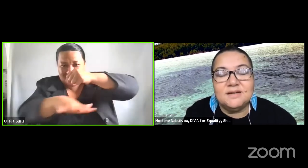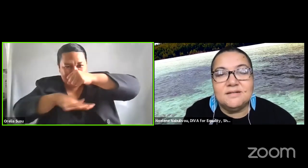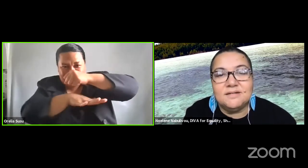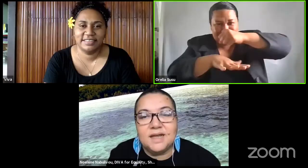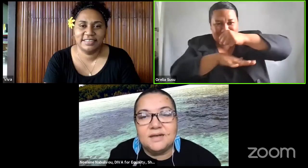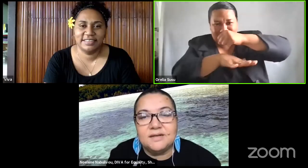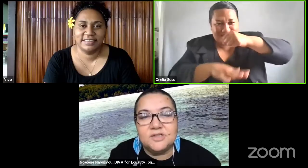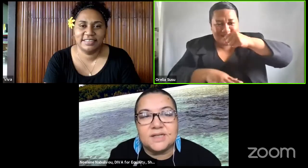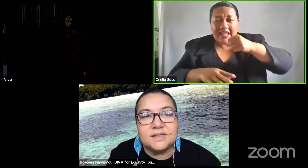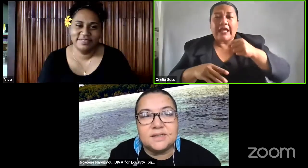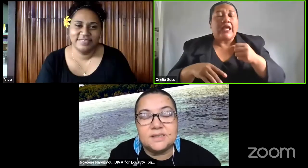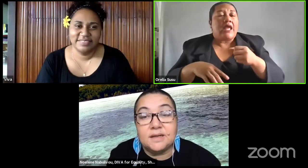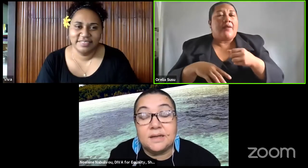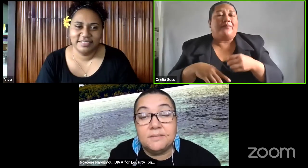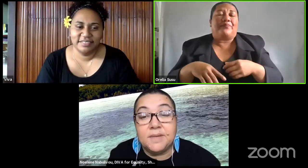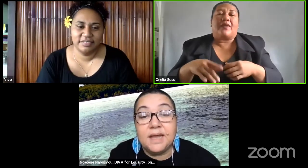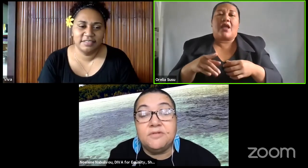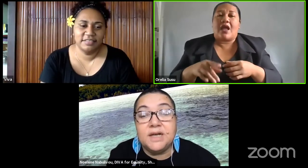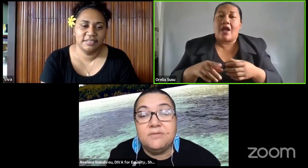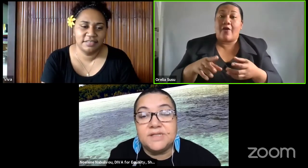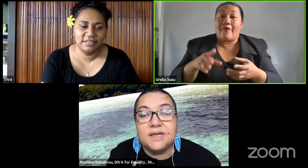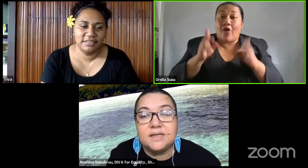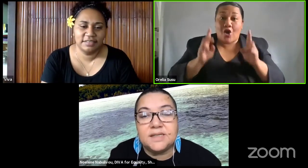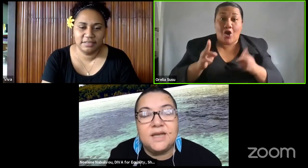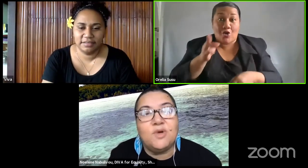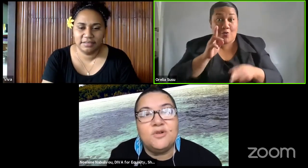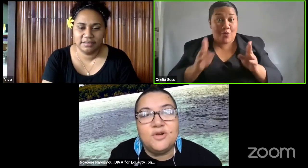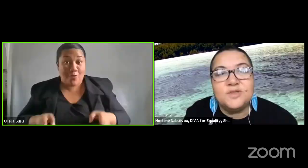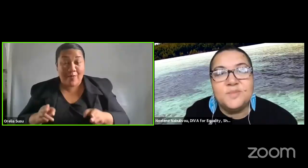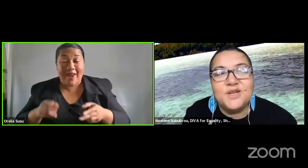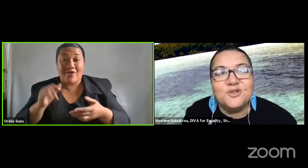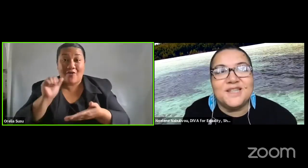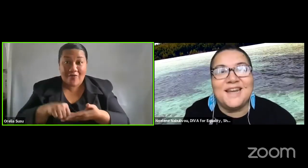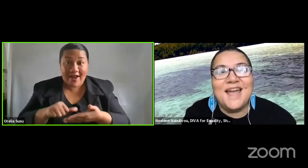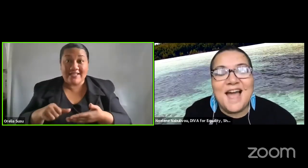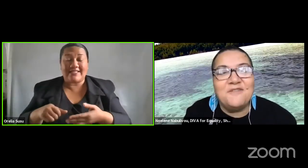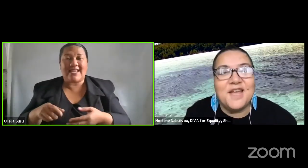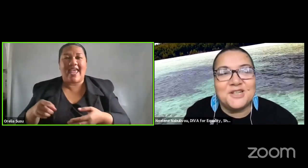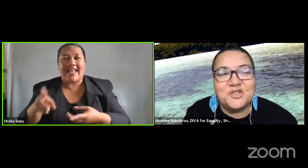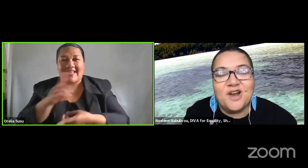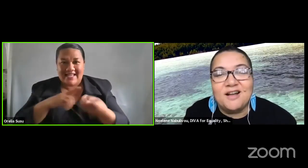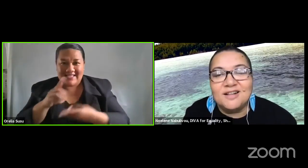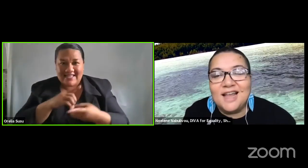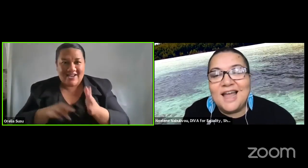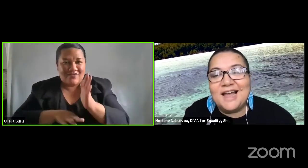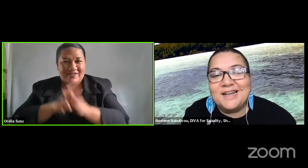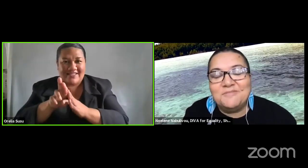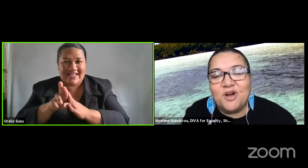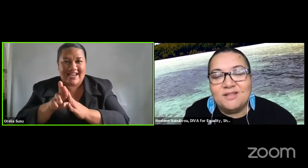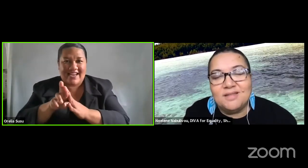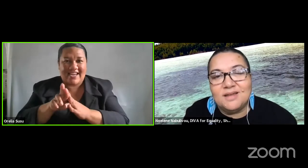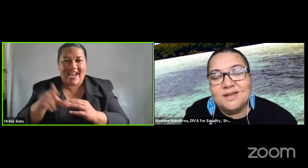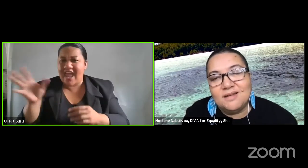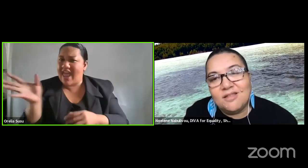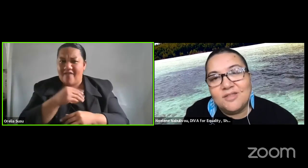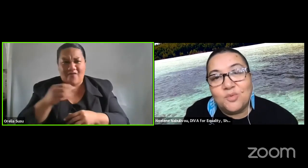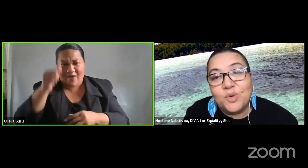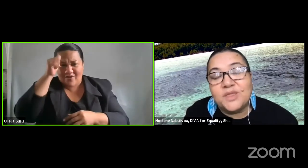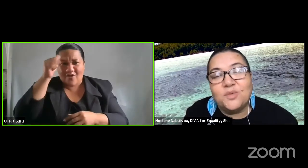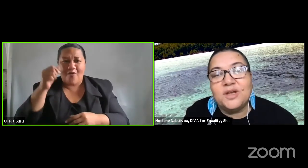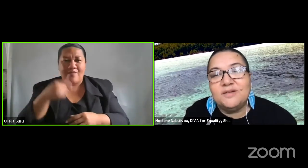rights and and justice um and really resilience anyone who knows me knows that i've had a struggle um on the